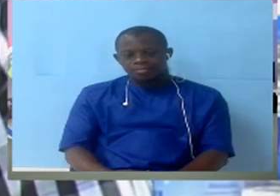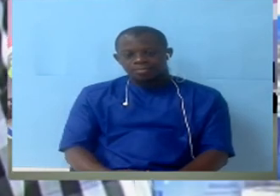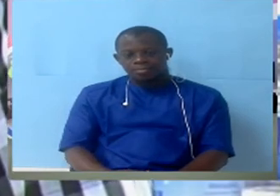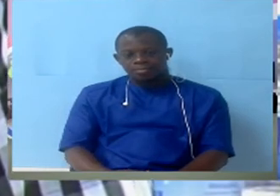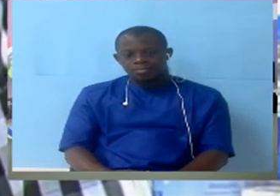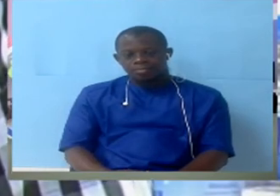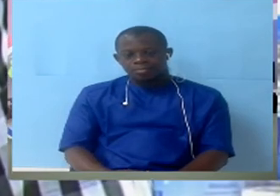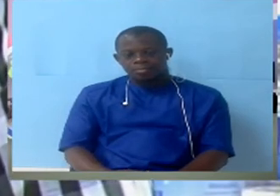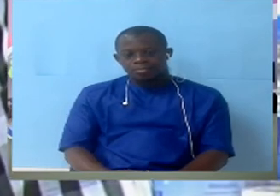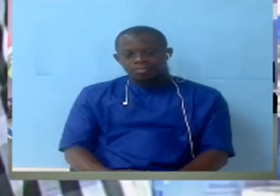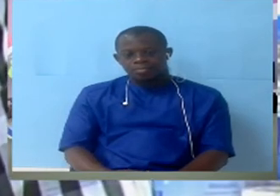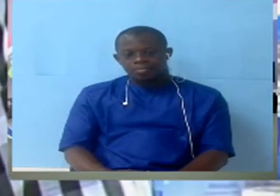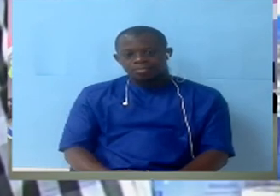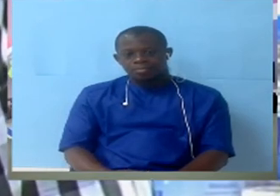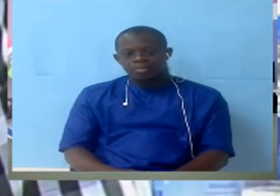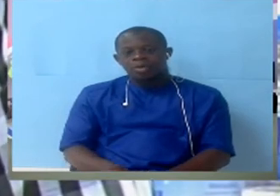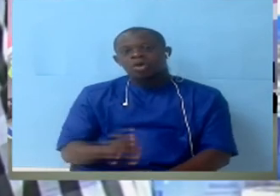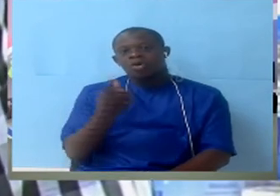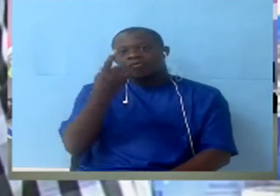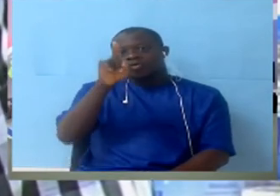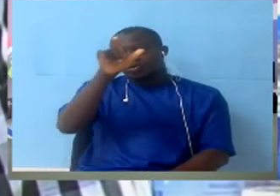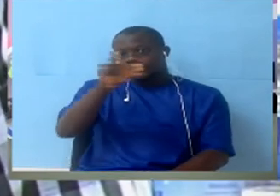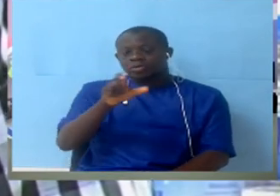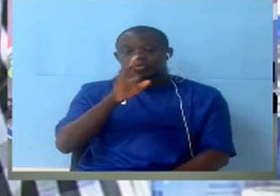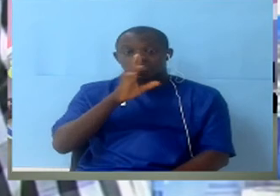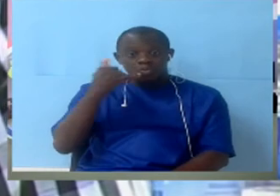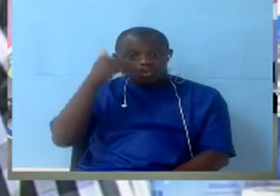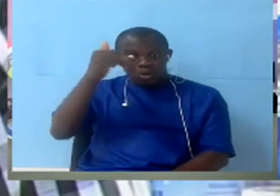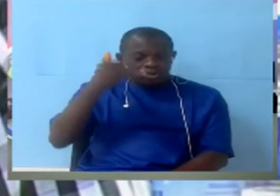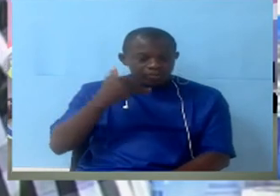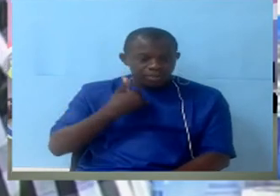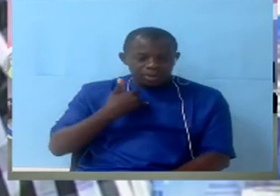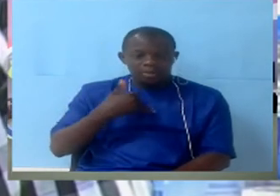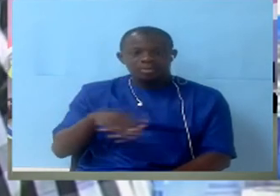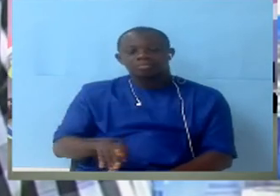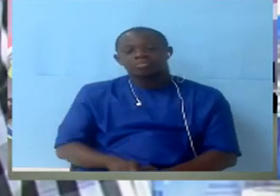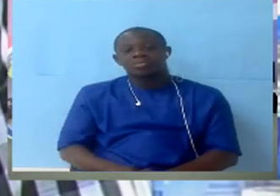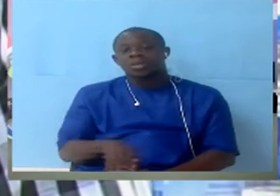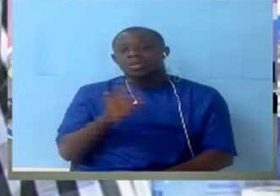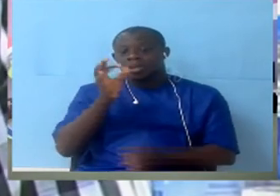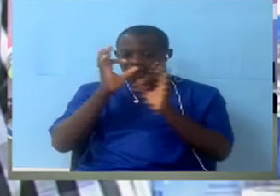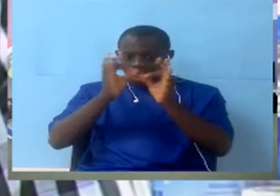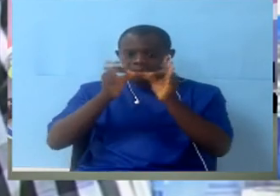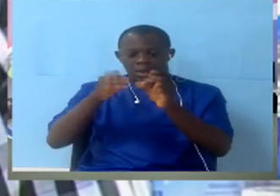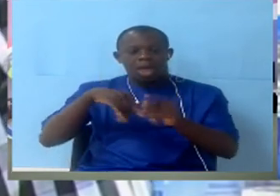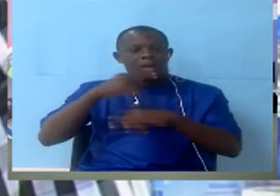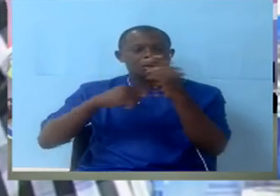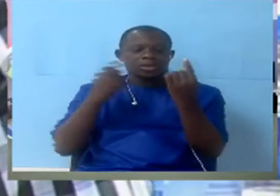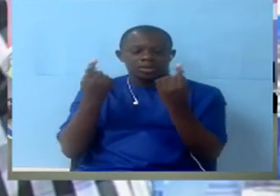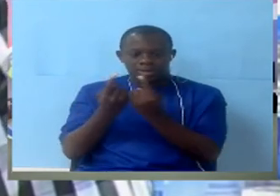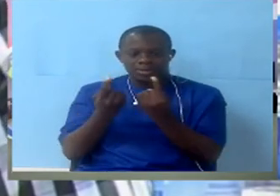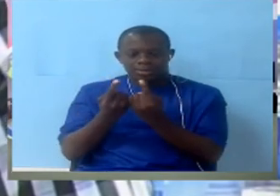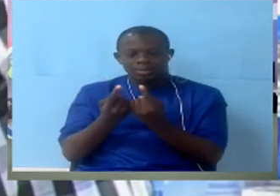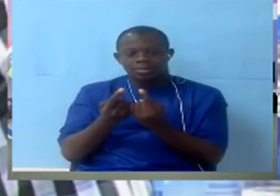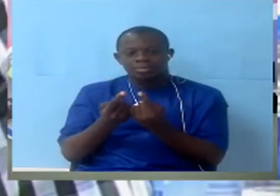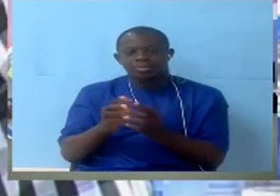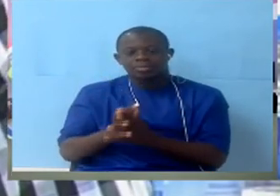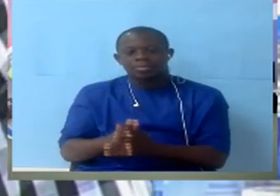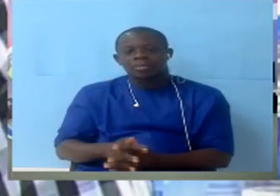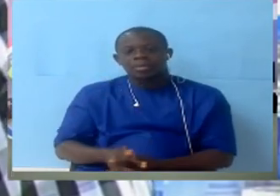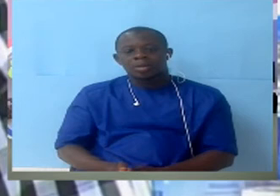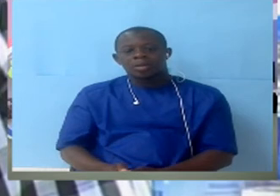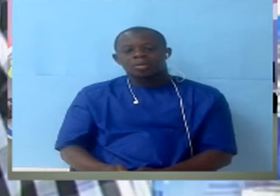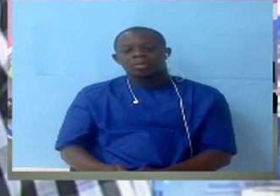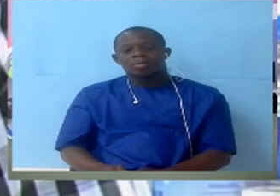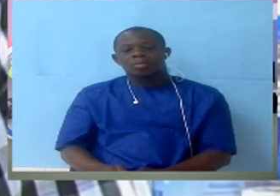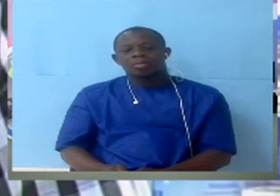Because mo follow me in the call. The first person who called me. I kumo explain ye found. He explained things to me. Muna one of my room